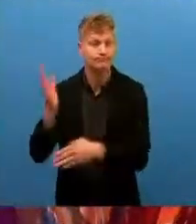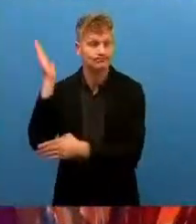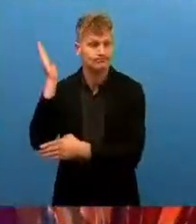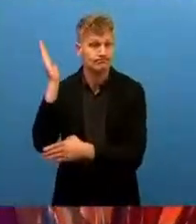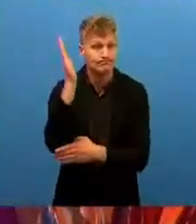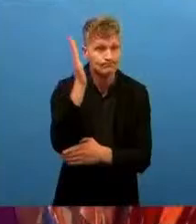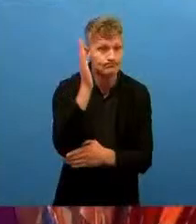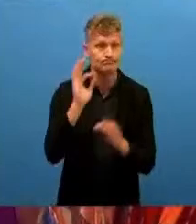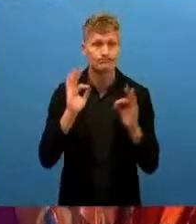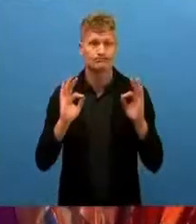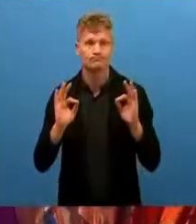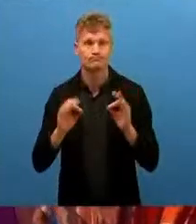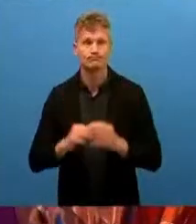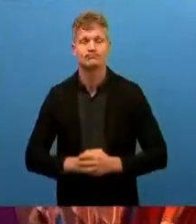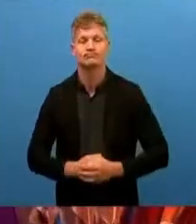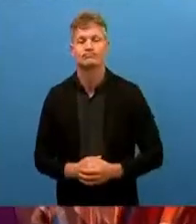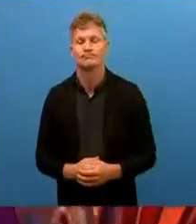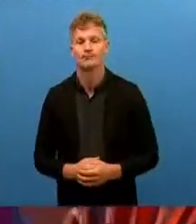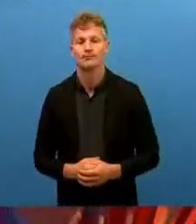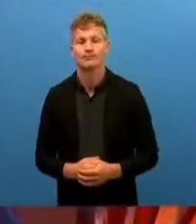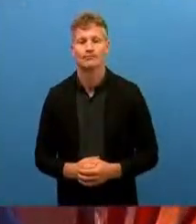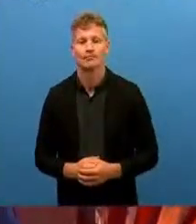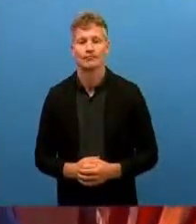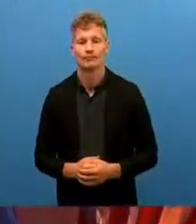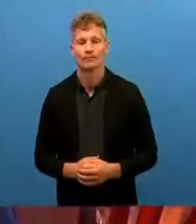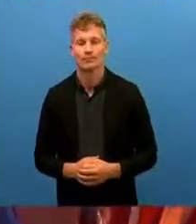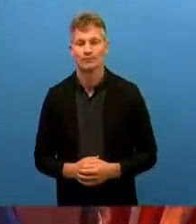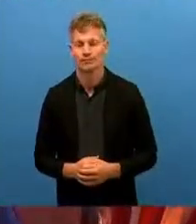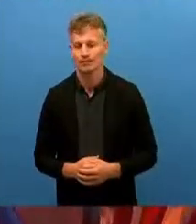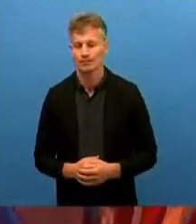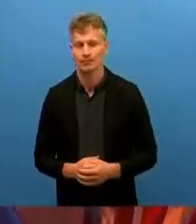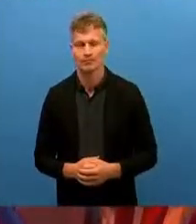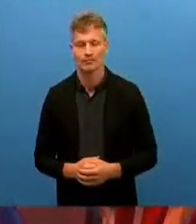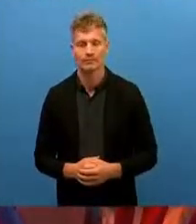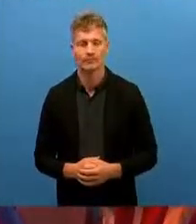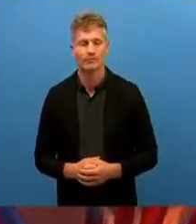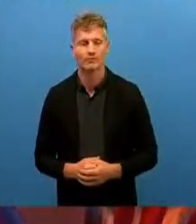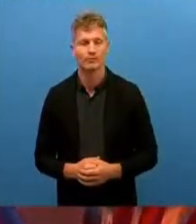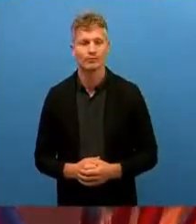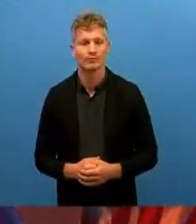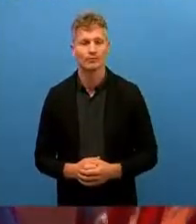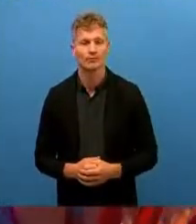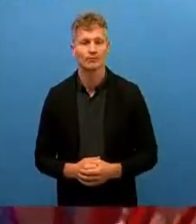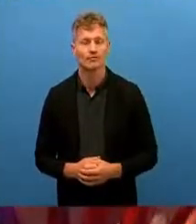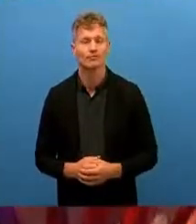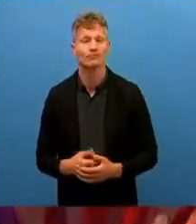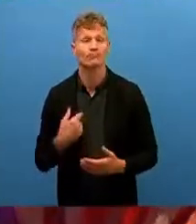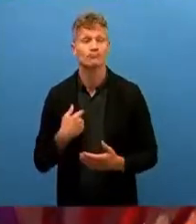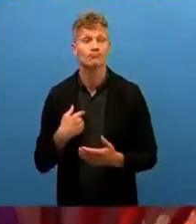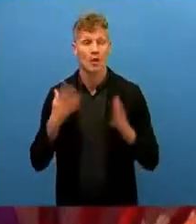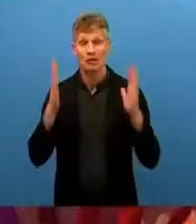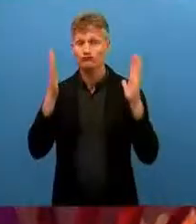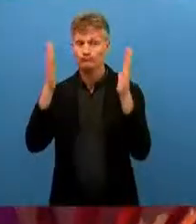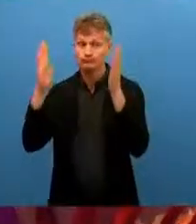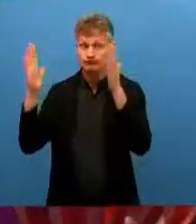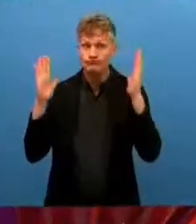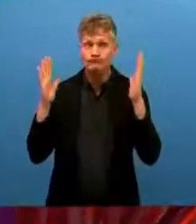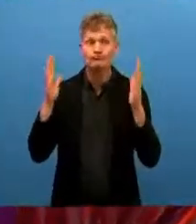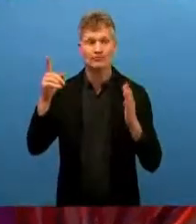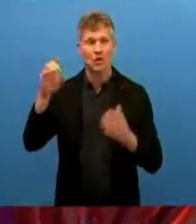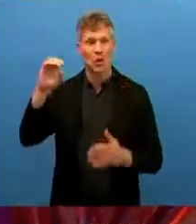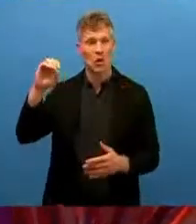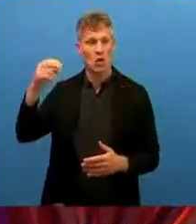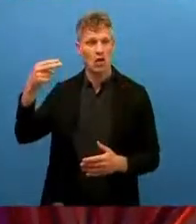contributions, and we congratulate the facilitators and also the Office of the High Commissioner on